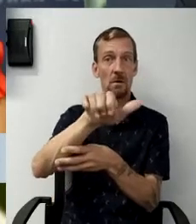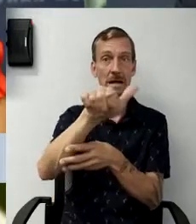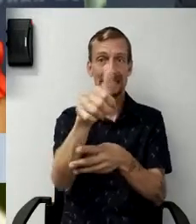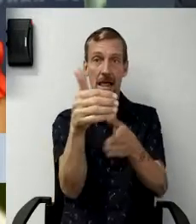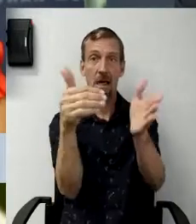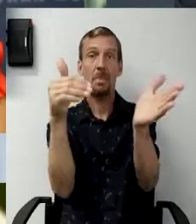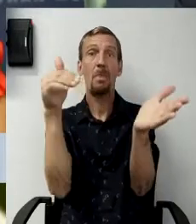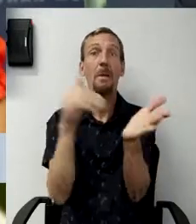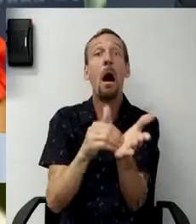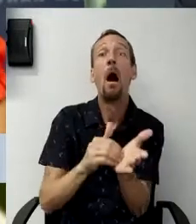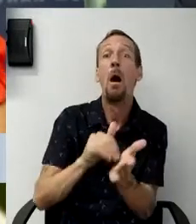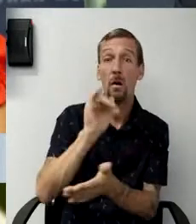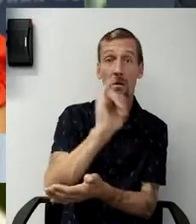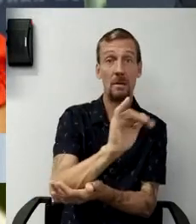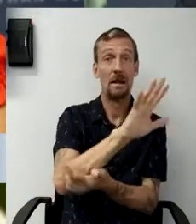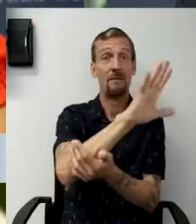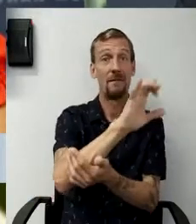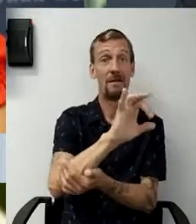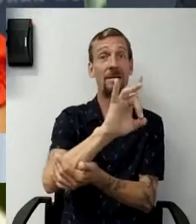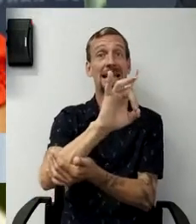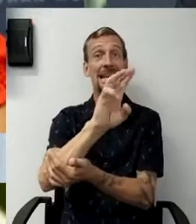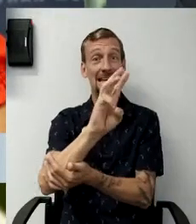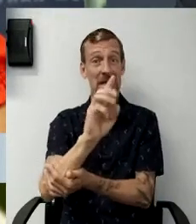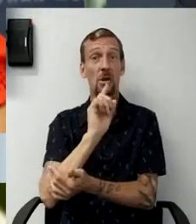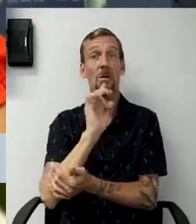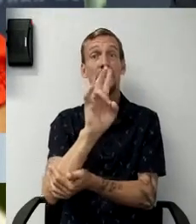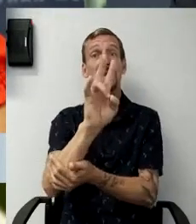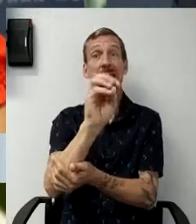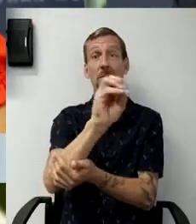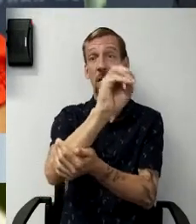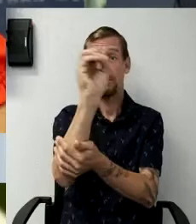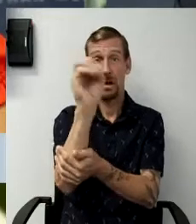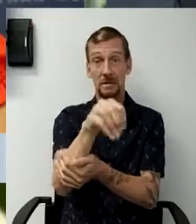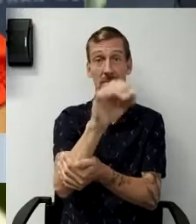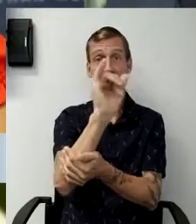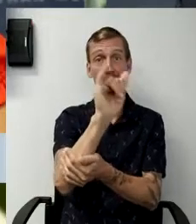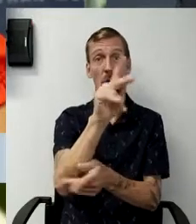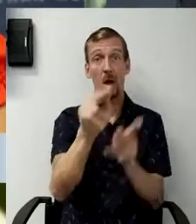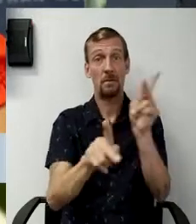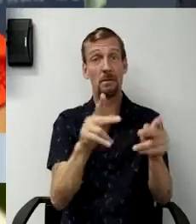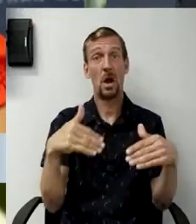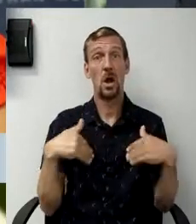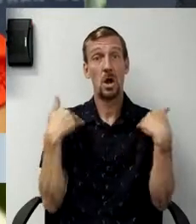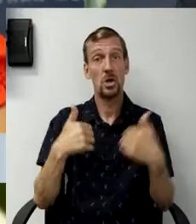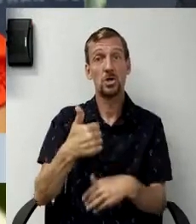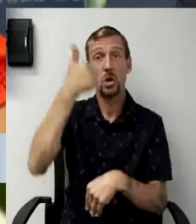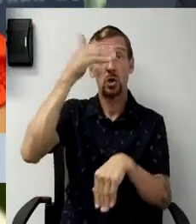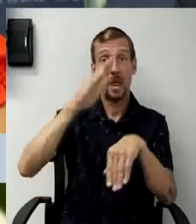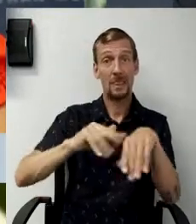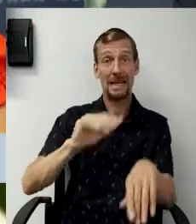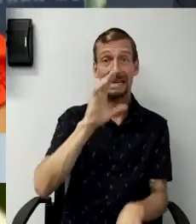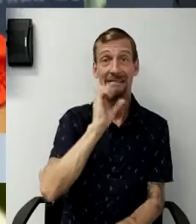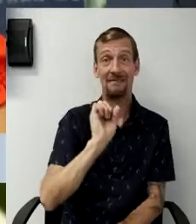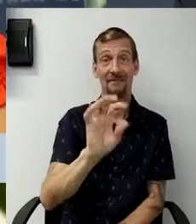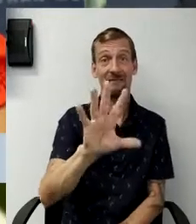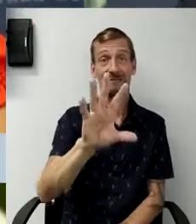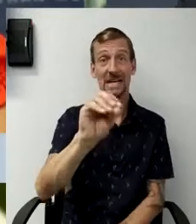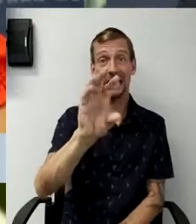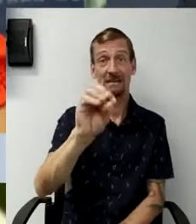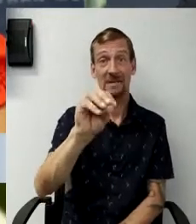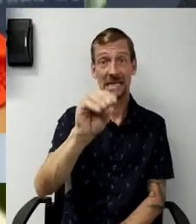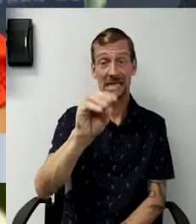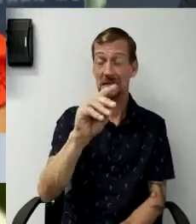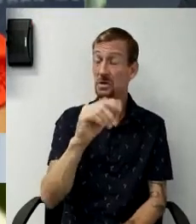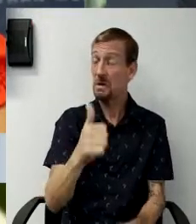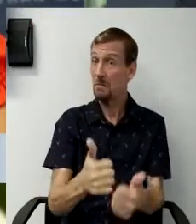410,000 of those 586,000, or 70% of those people, are younger than 50 years old. So the